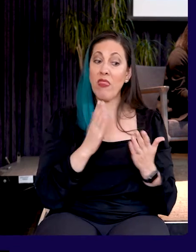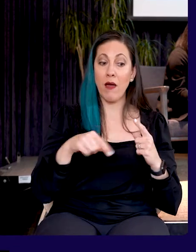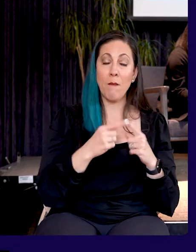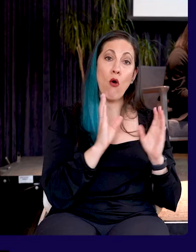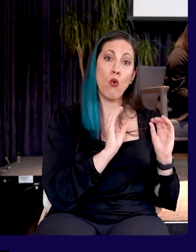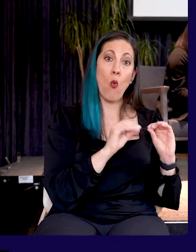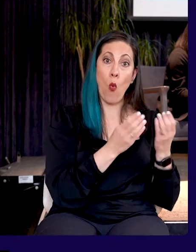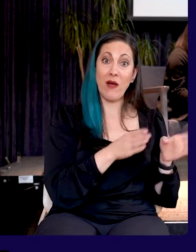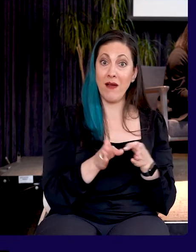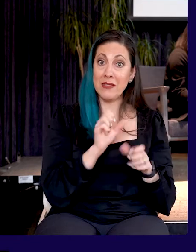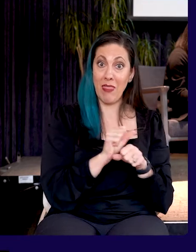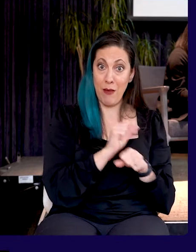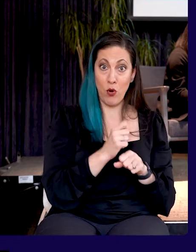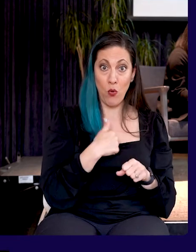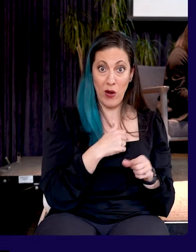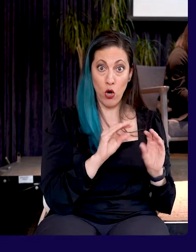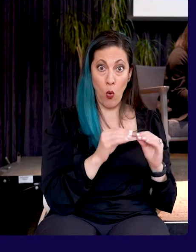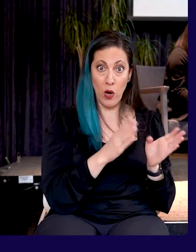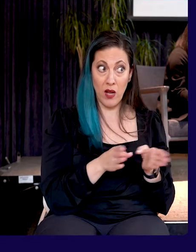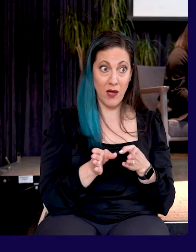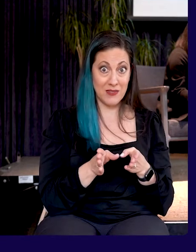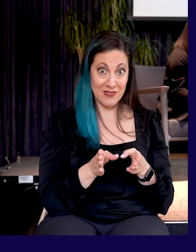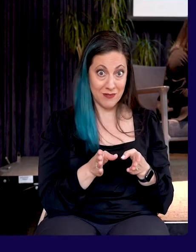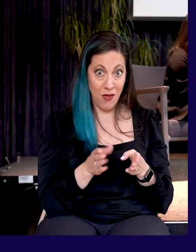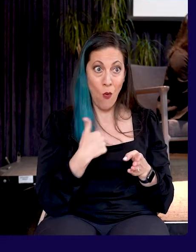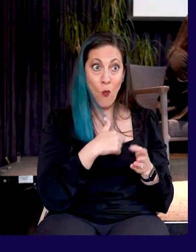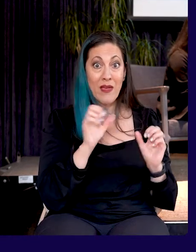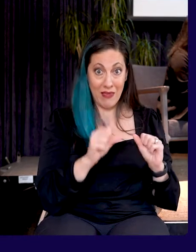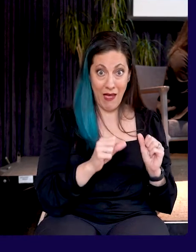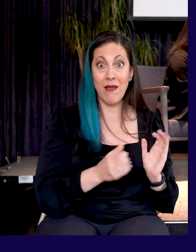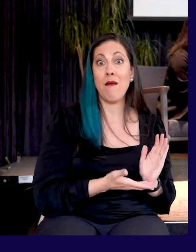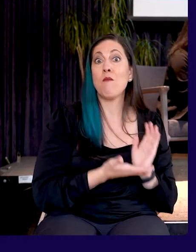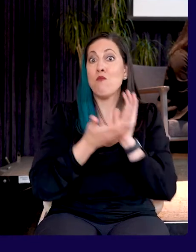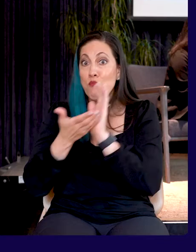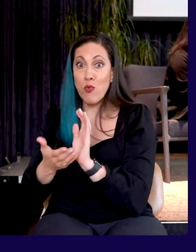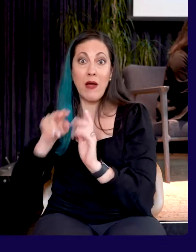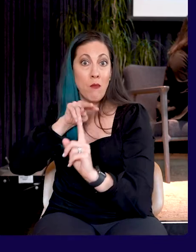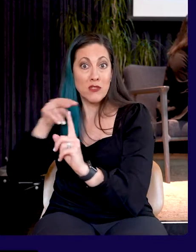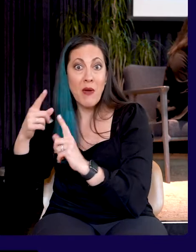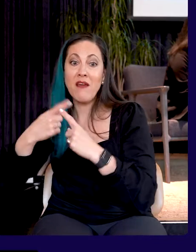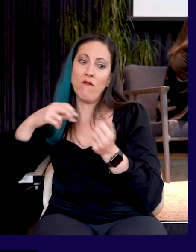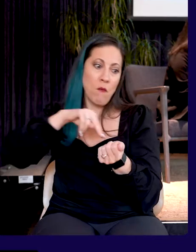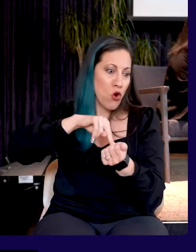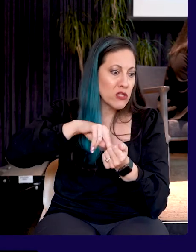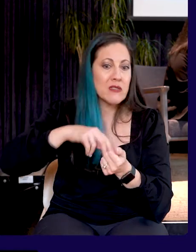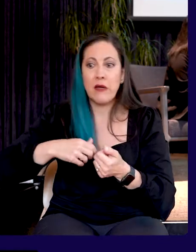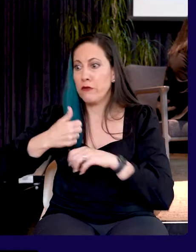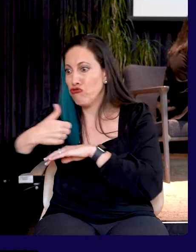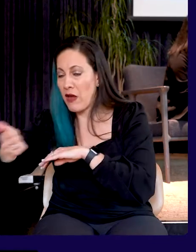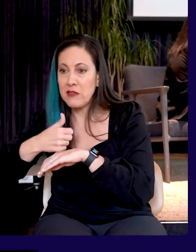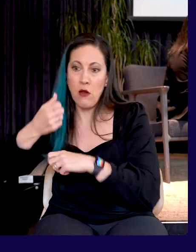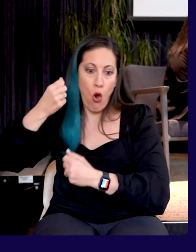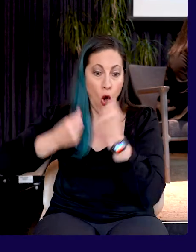organized, so we can actually bring unions to the table that represent nurses, that represent transit, that represent auto, and have that type of